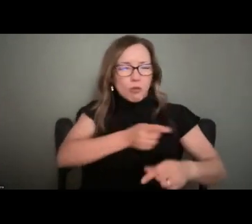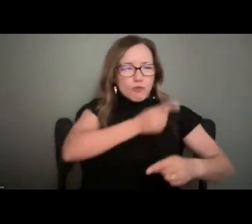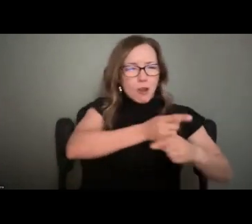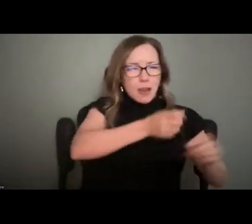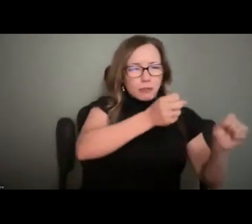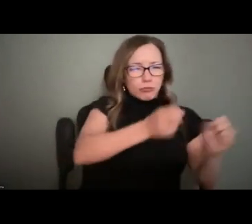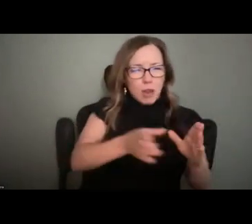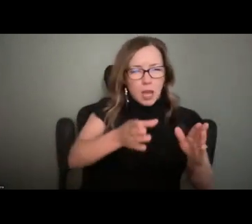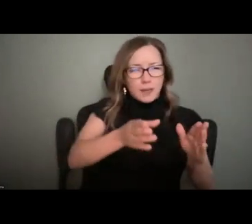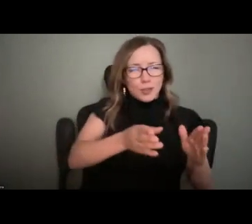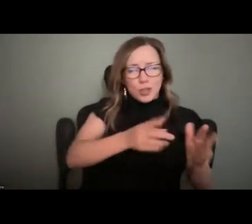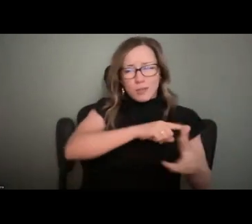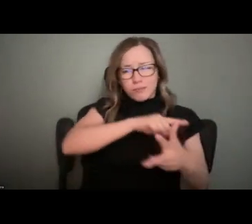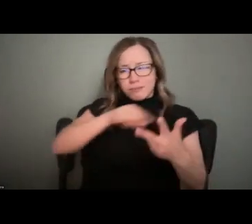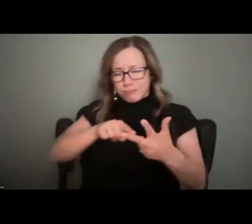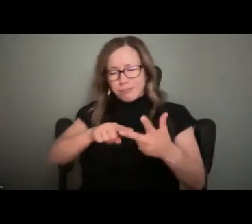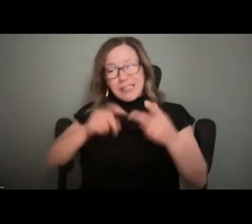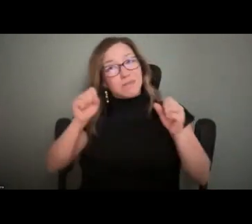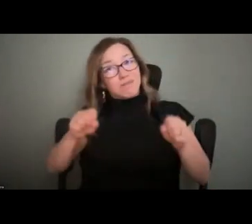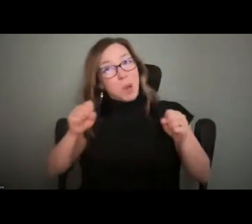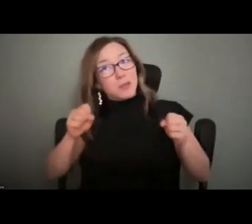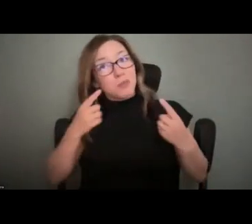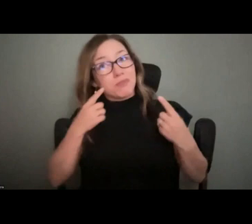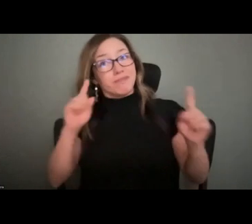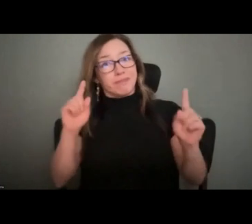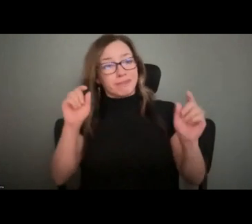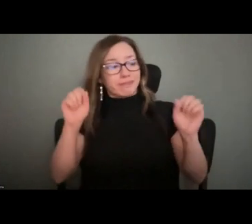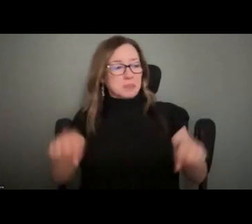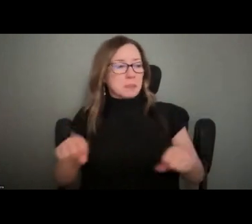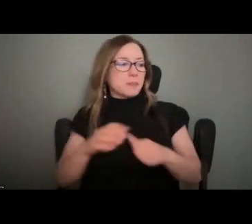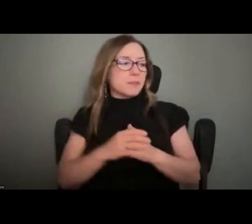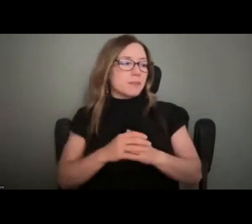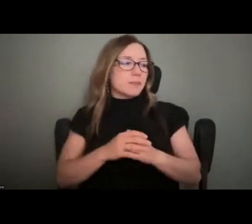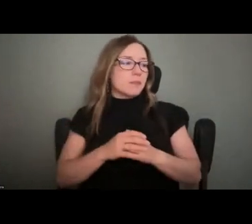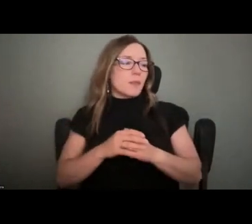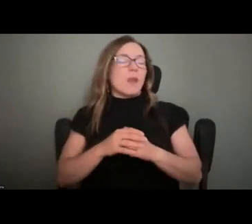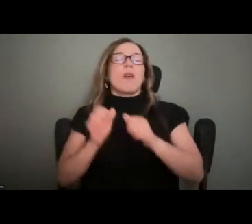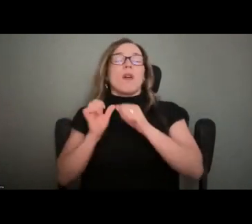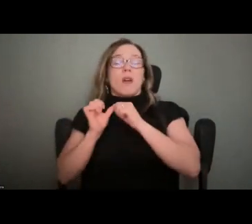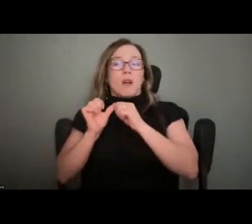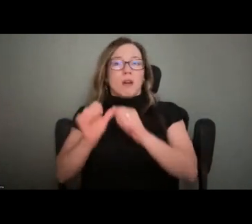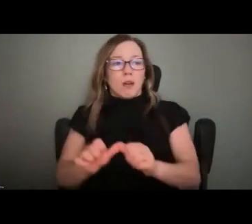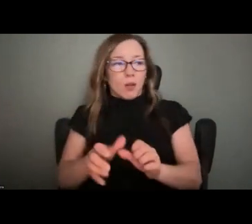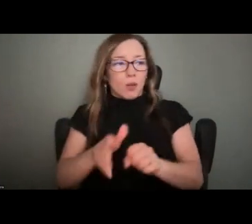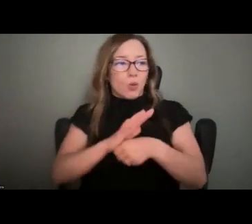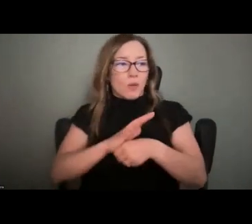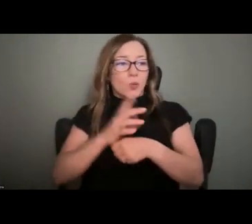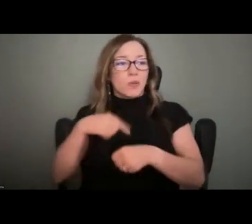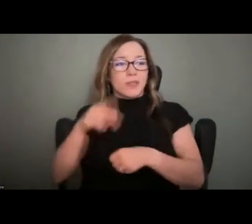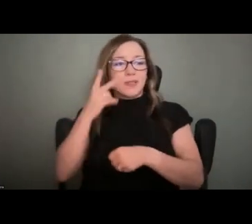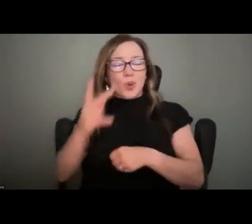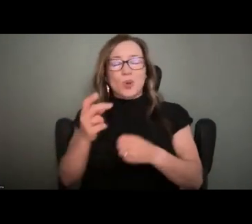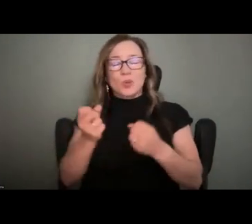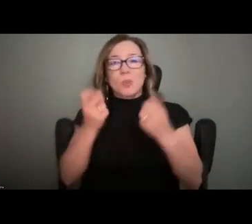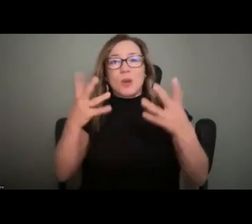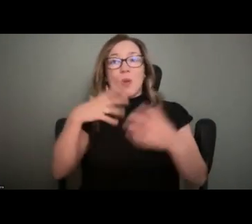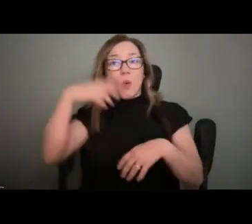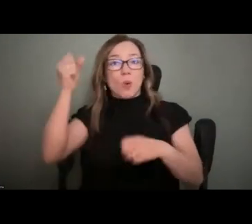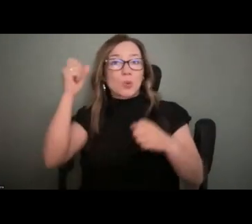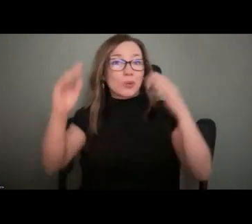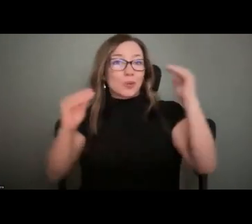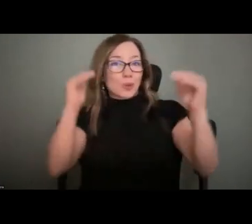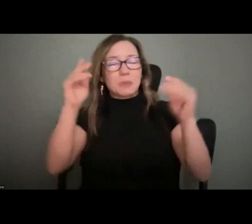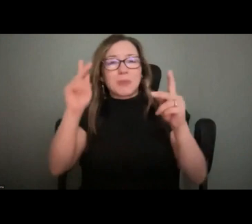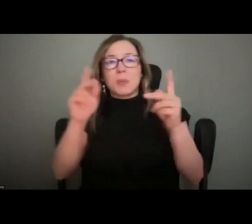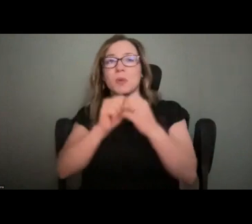strategies, it is possible. Throughout the COVID pandemic, we saw many older adults and people with